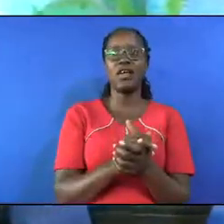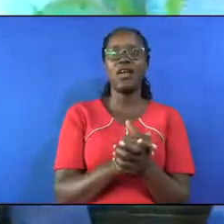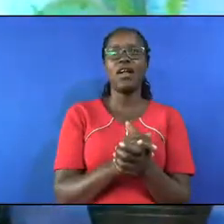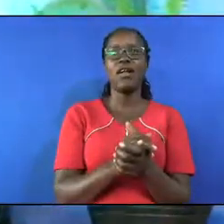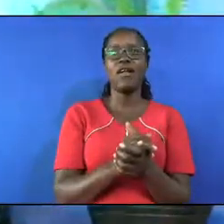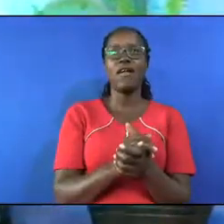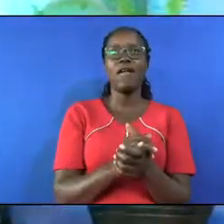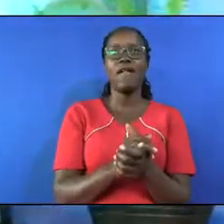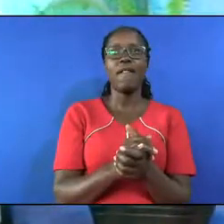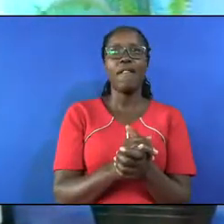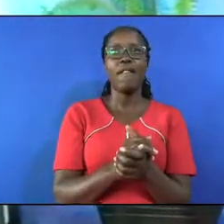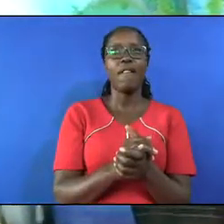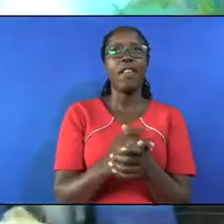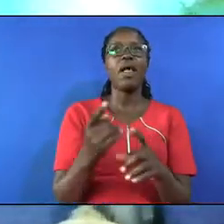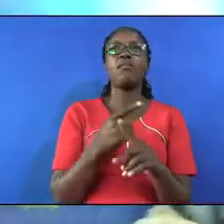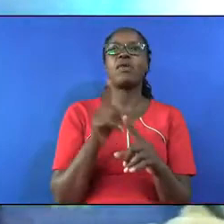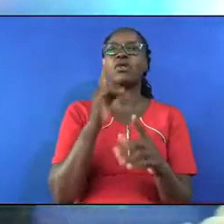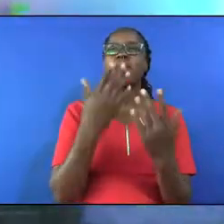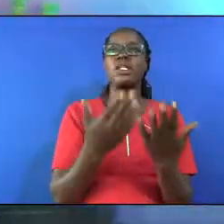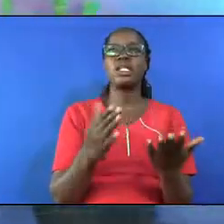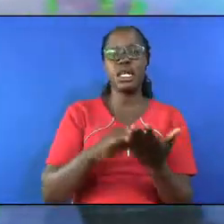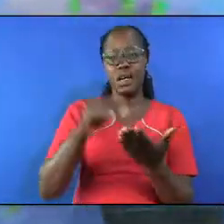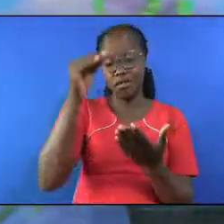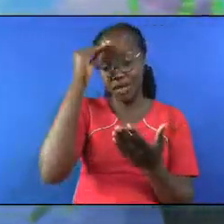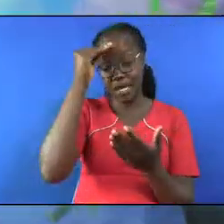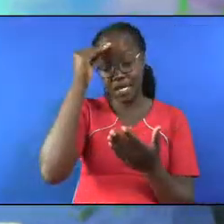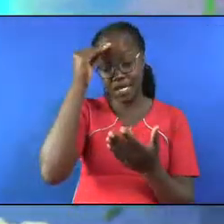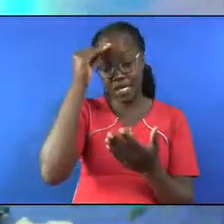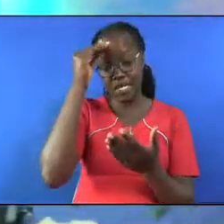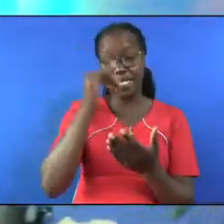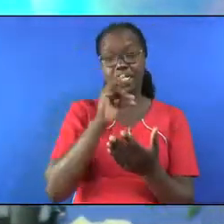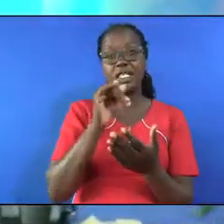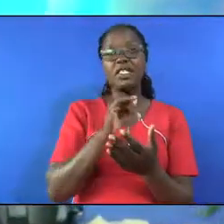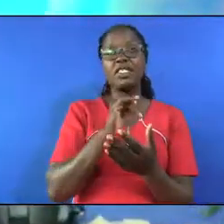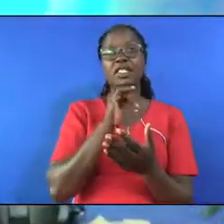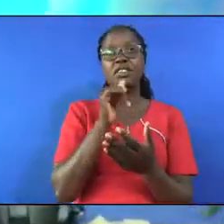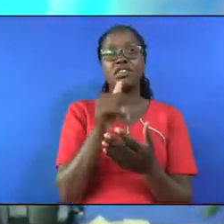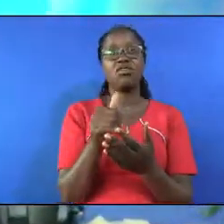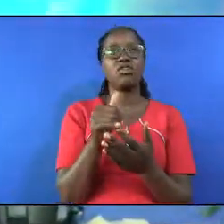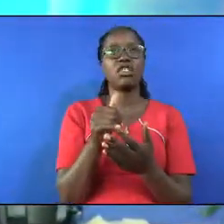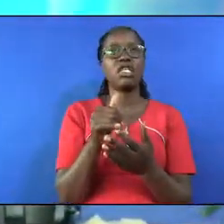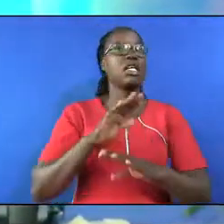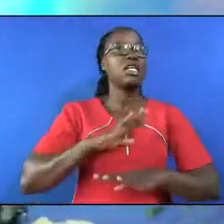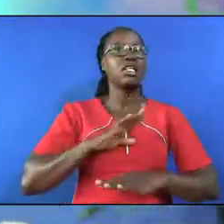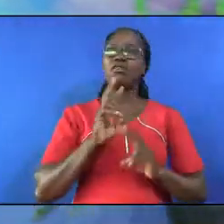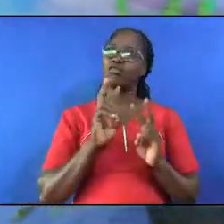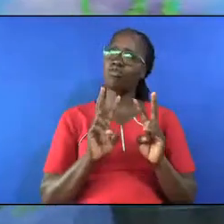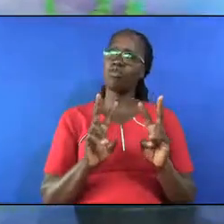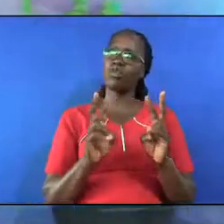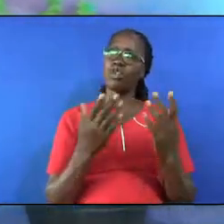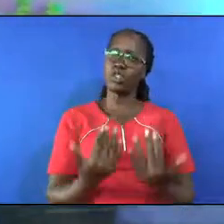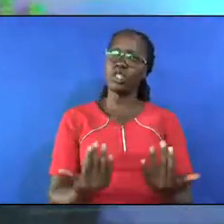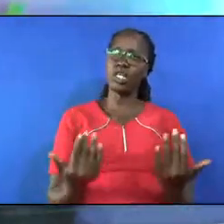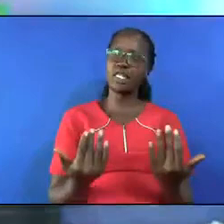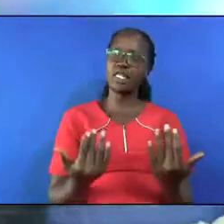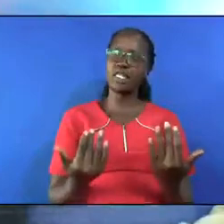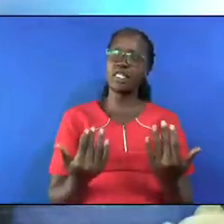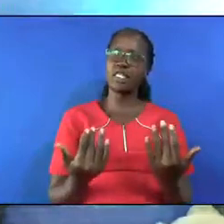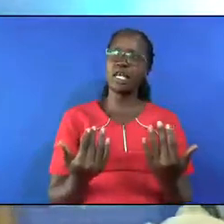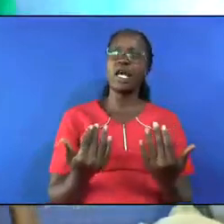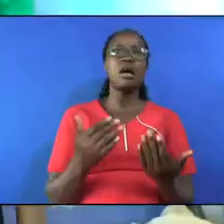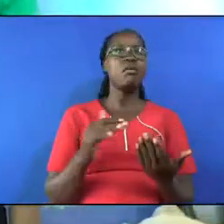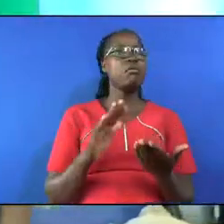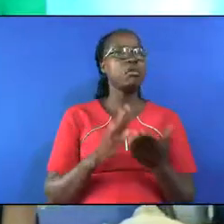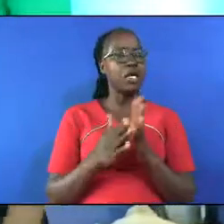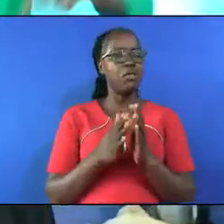I am not a parent myself yet, but one thing I have come to learn is that it is not enough for you to watch your child taking up